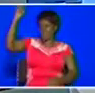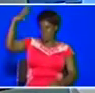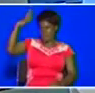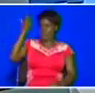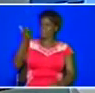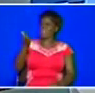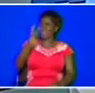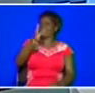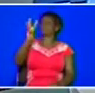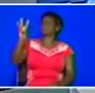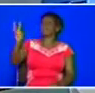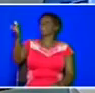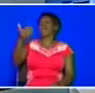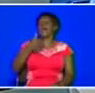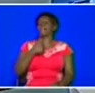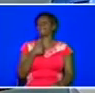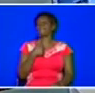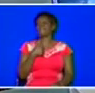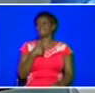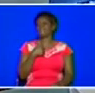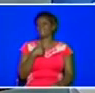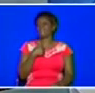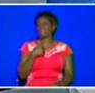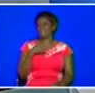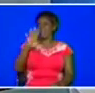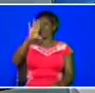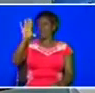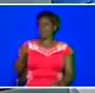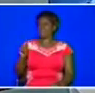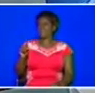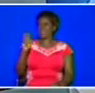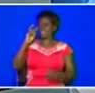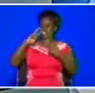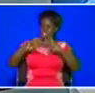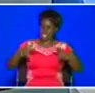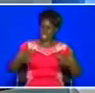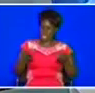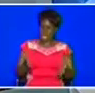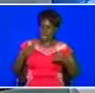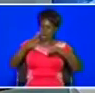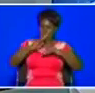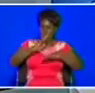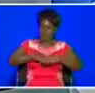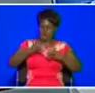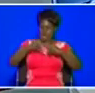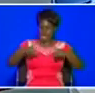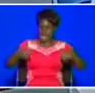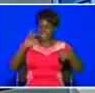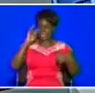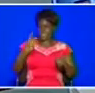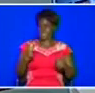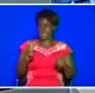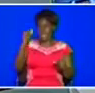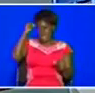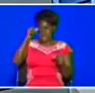Okay, and so we have all that data. Yes, and we is already on Africa Check right now. So go online and make sure you catch that. And also a point to